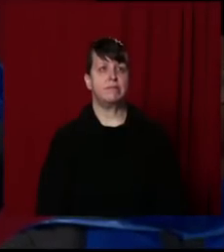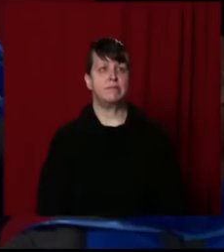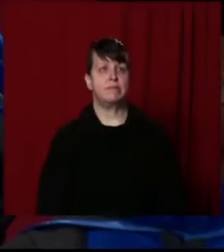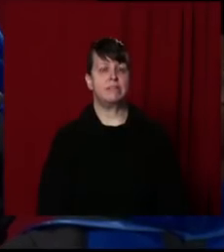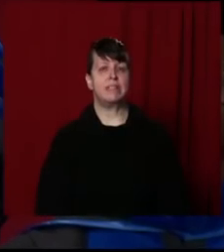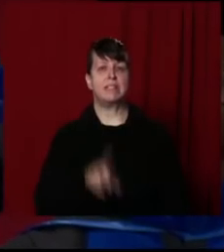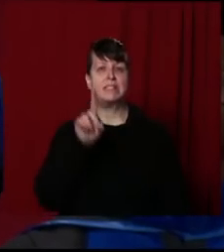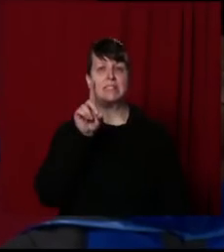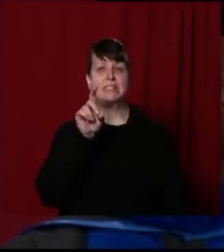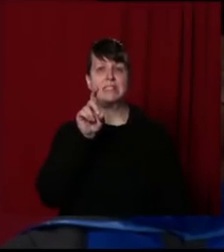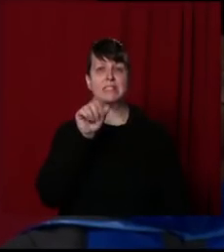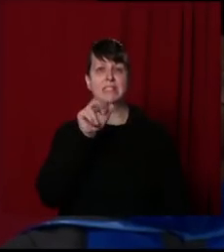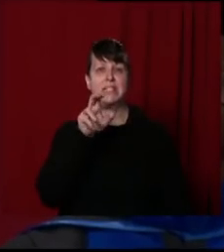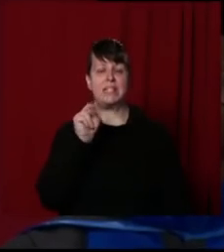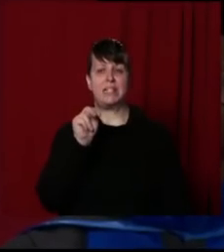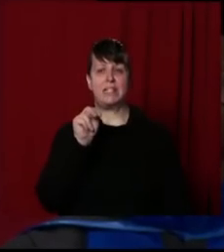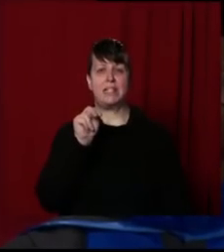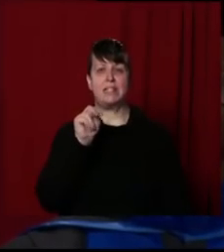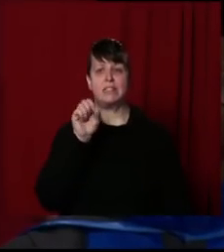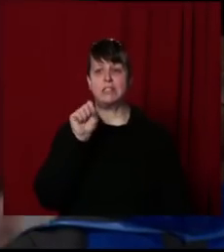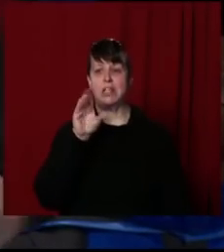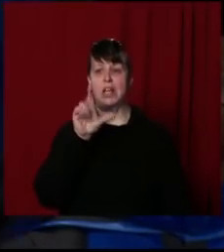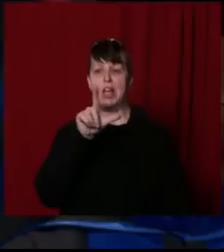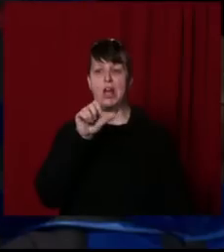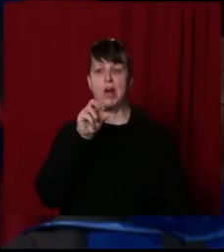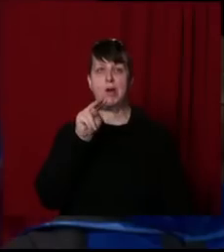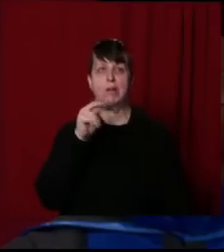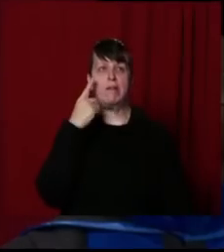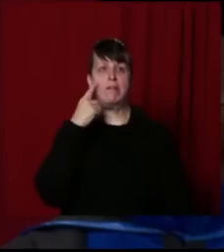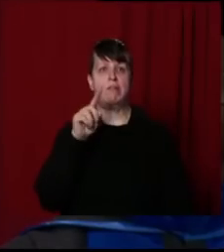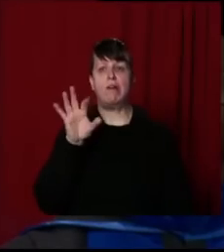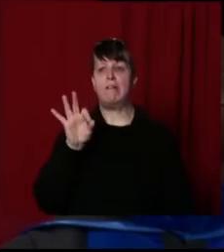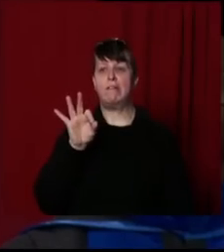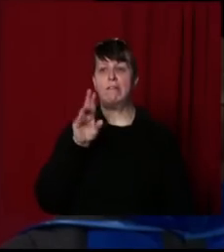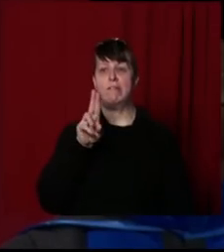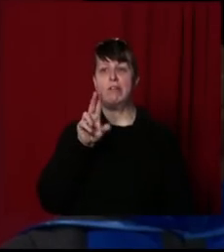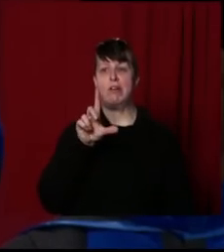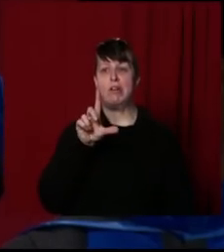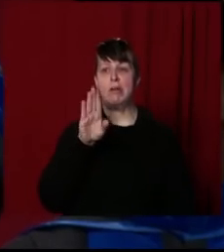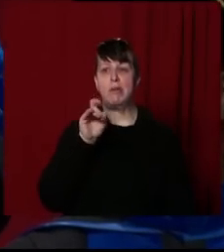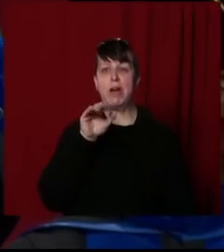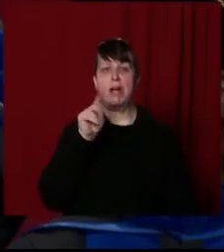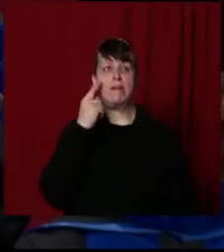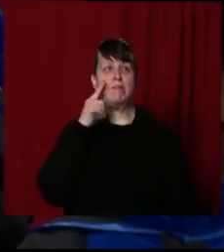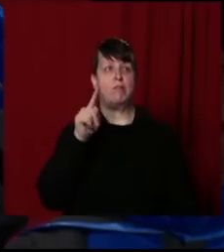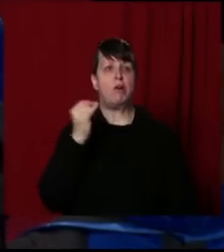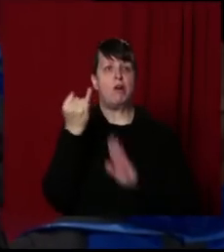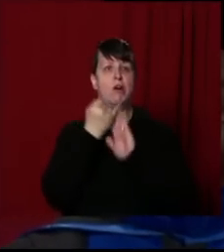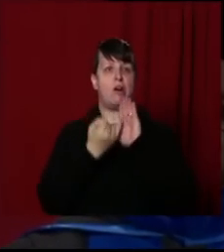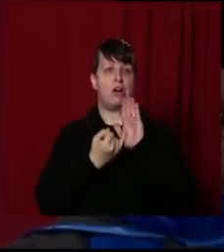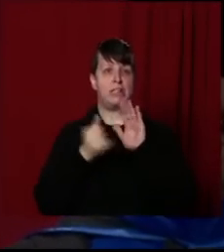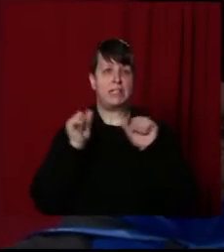Dean Catherine Sloan presents the candidates from the Fulbright College of Arts and Sciences.